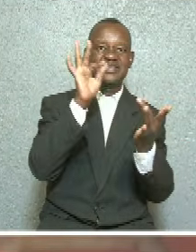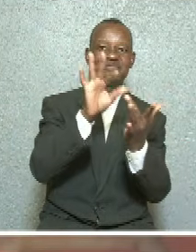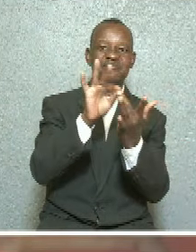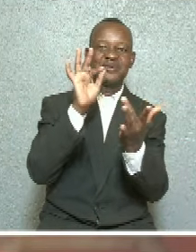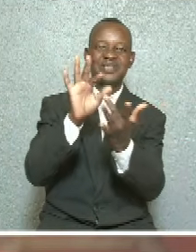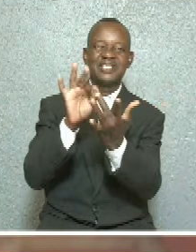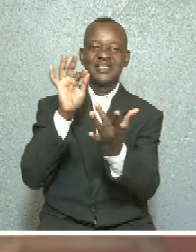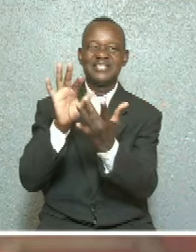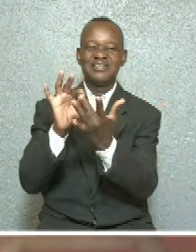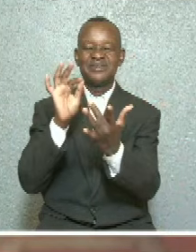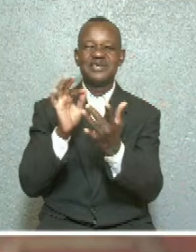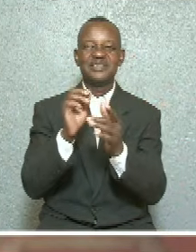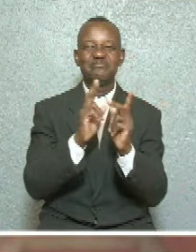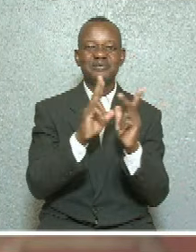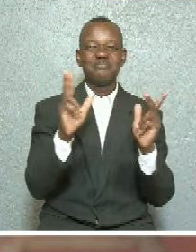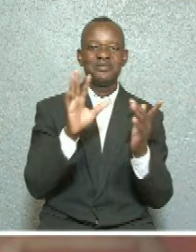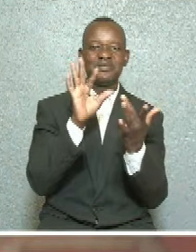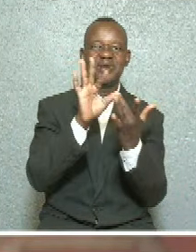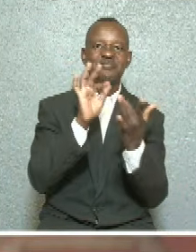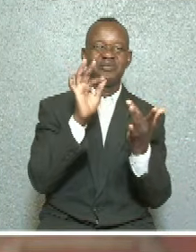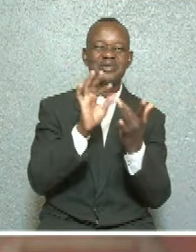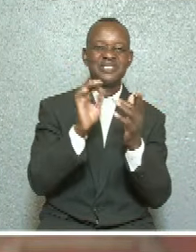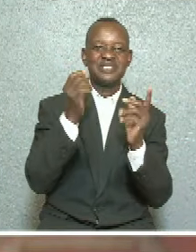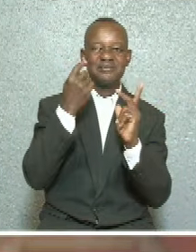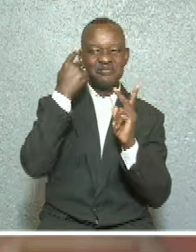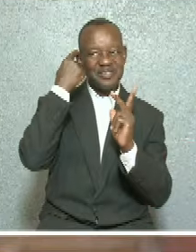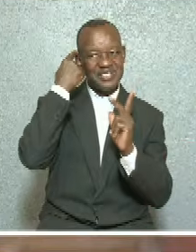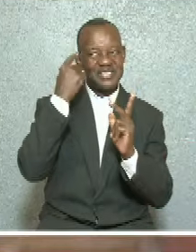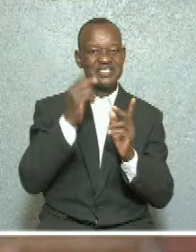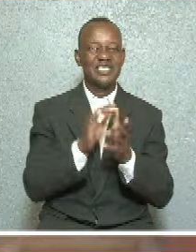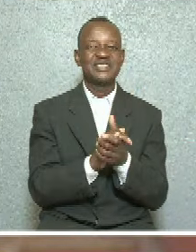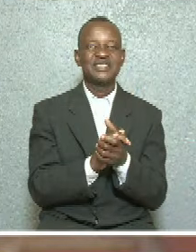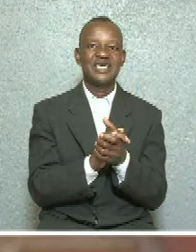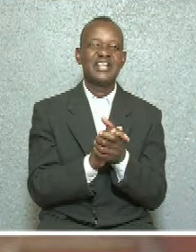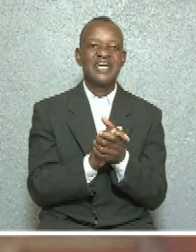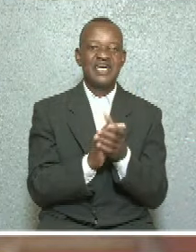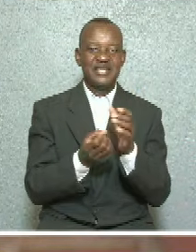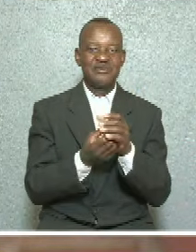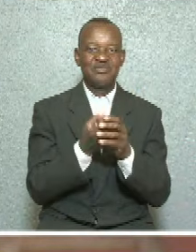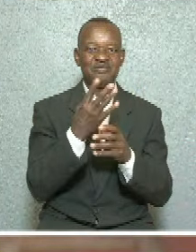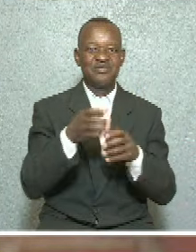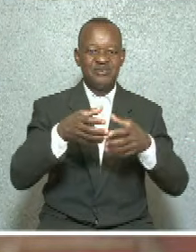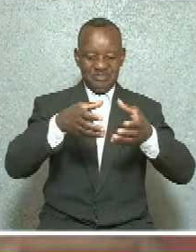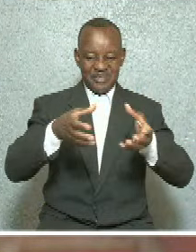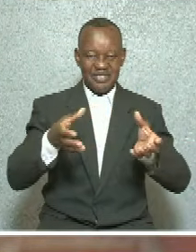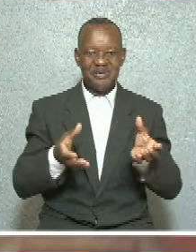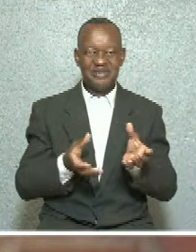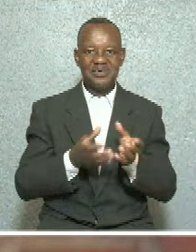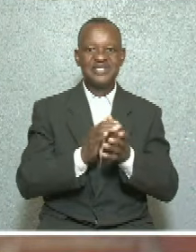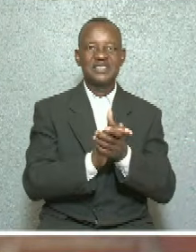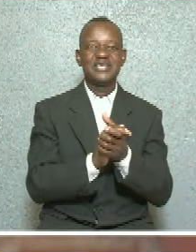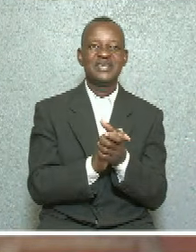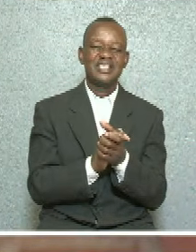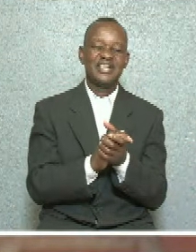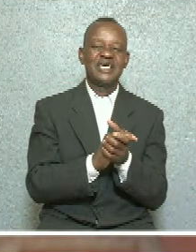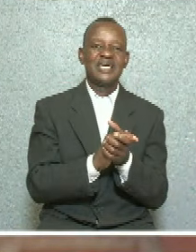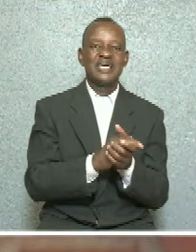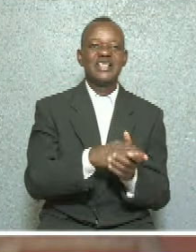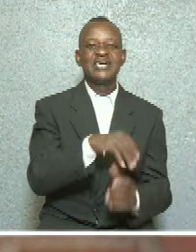by appointing ministers who form up her cabinet. So she appointed me as minister responsible